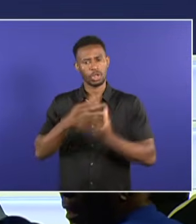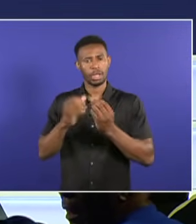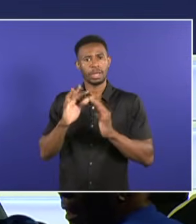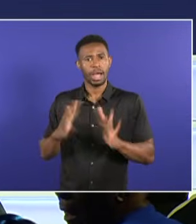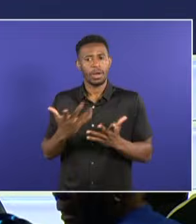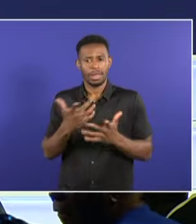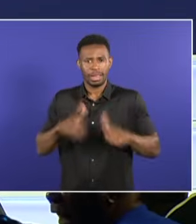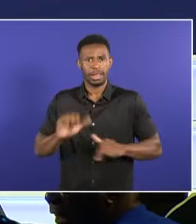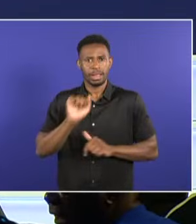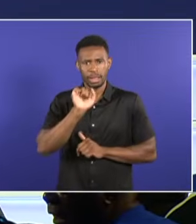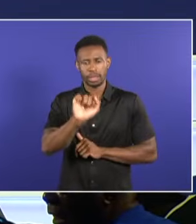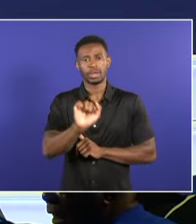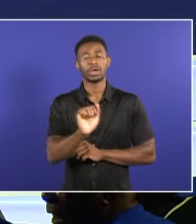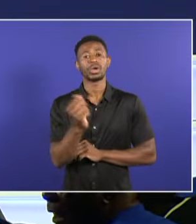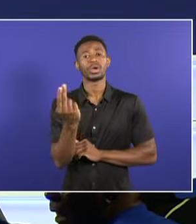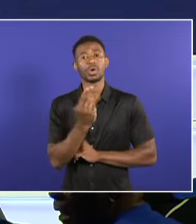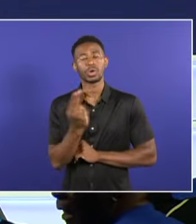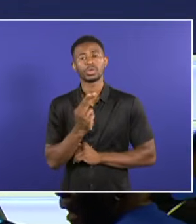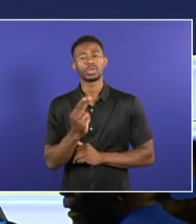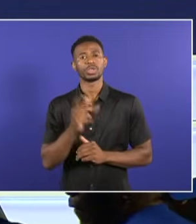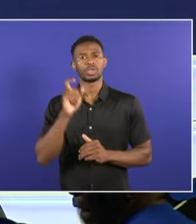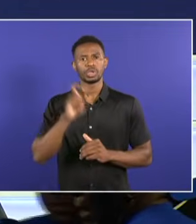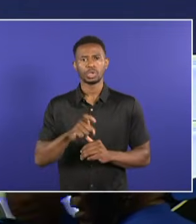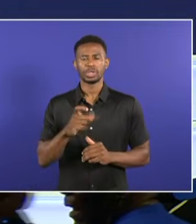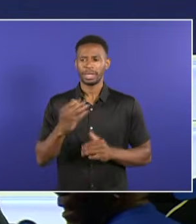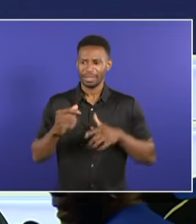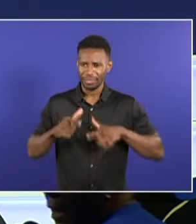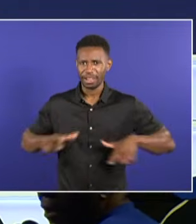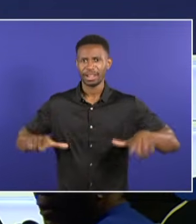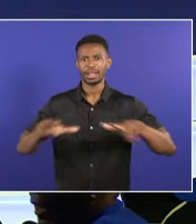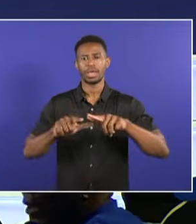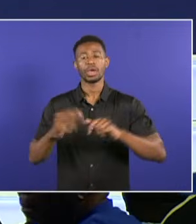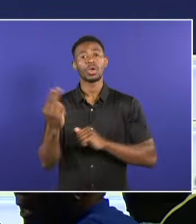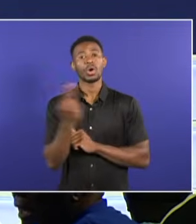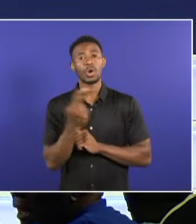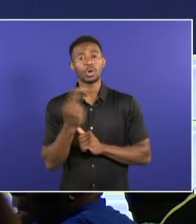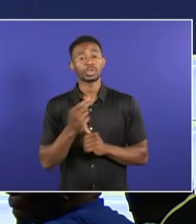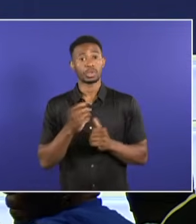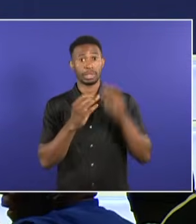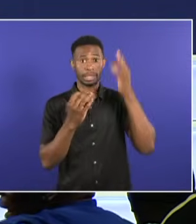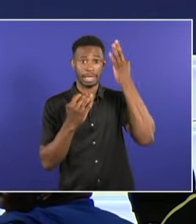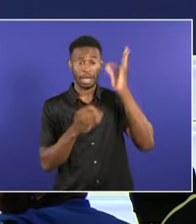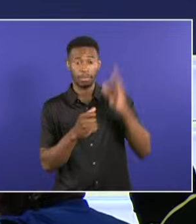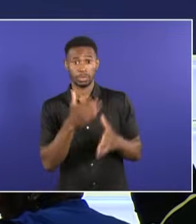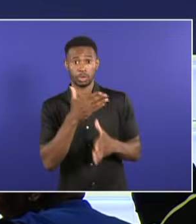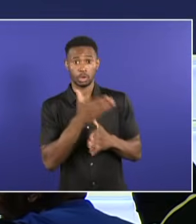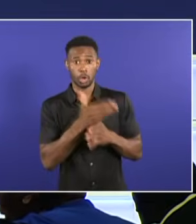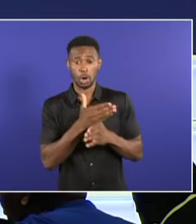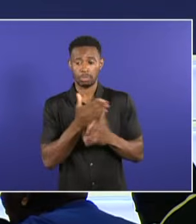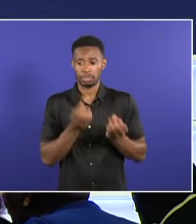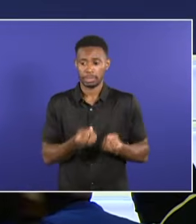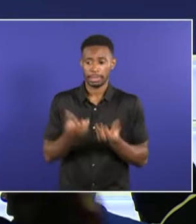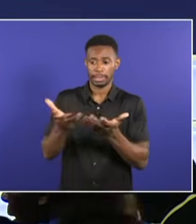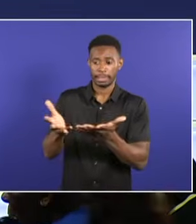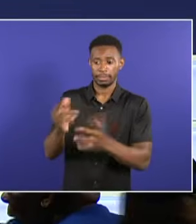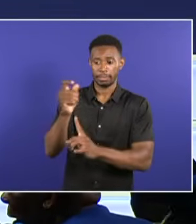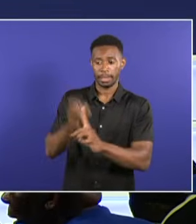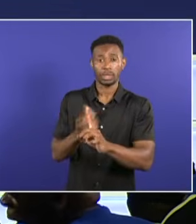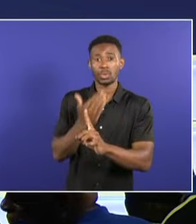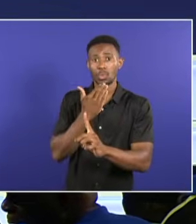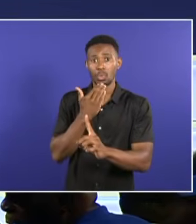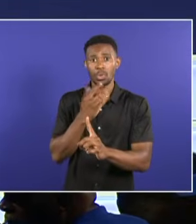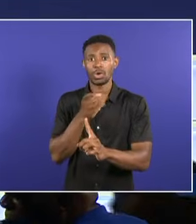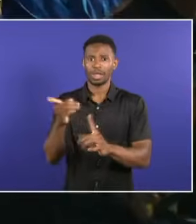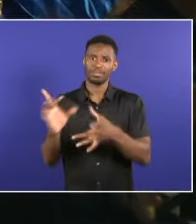in a country where government jobs are never awarded through cadre deployment, but to the best candidates only.